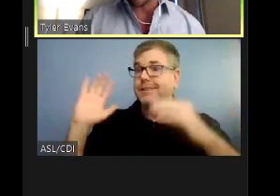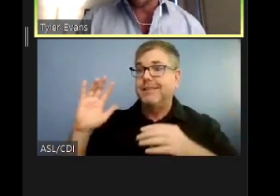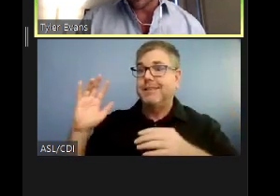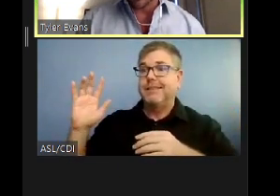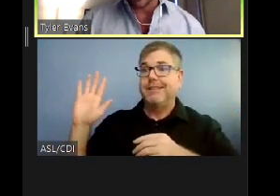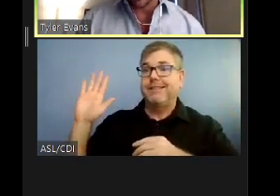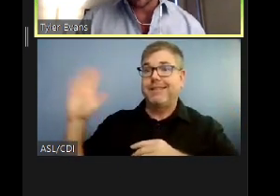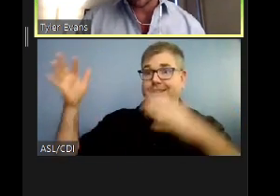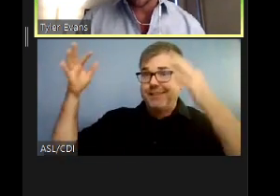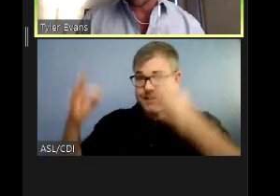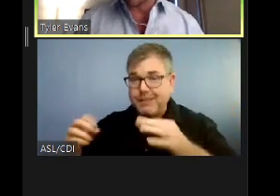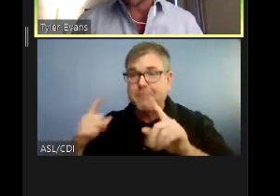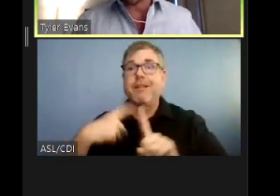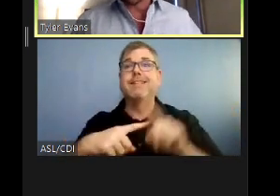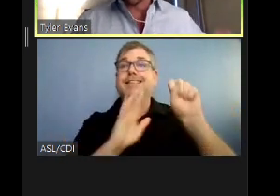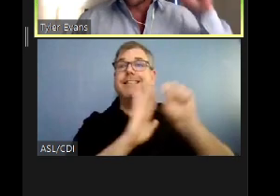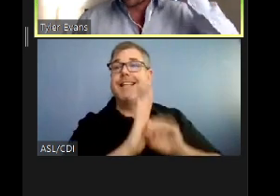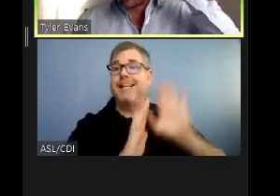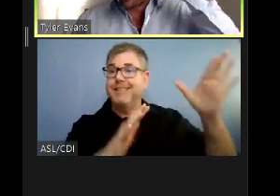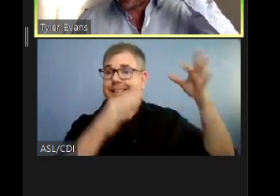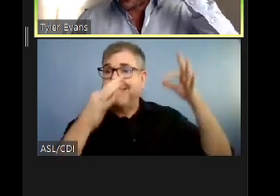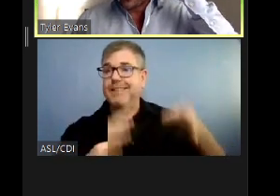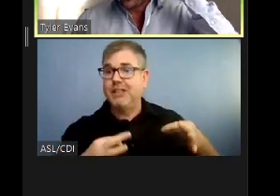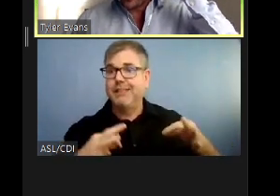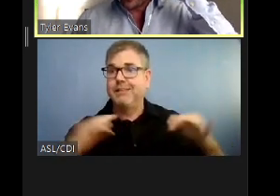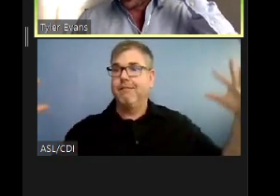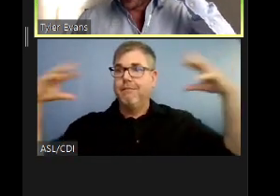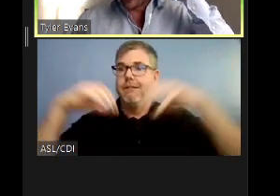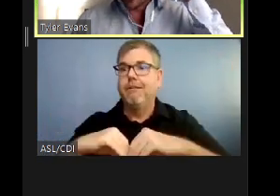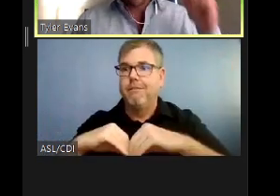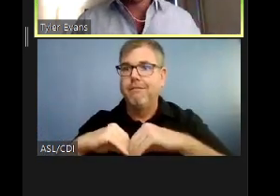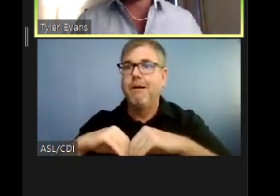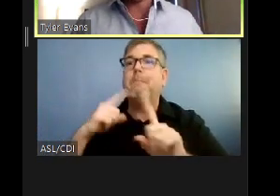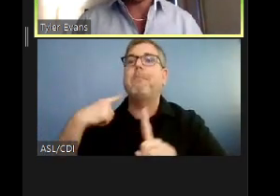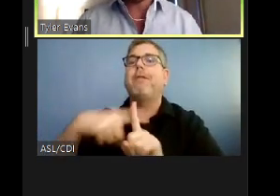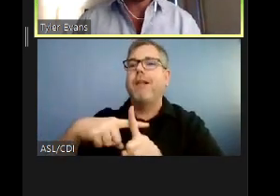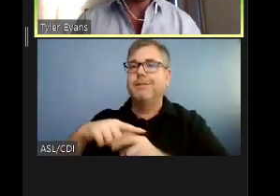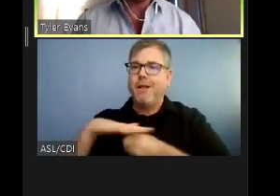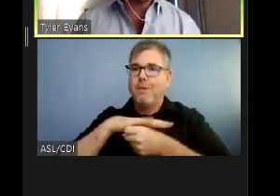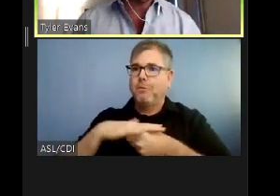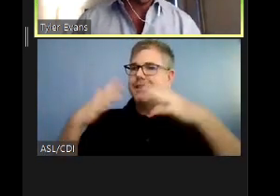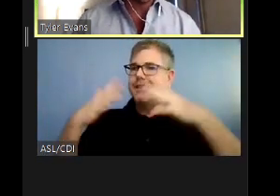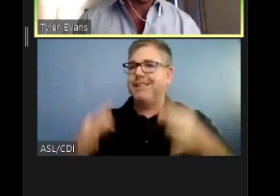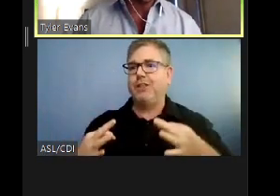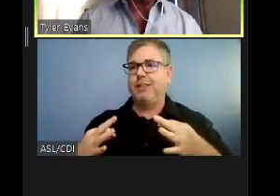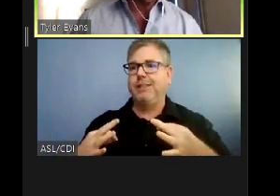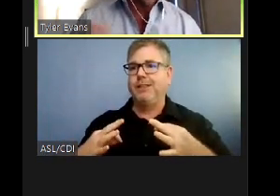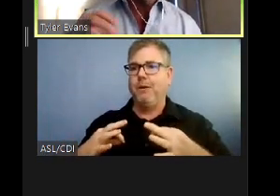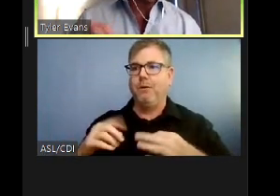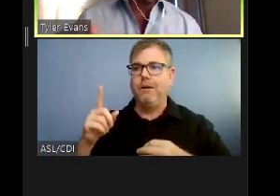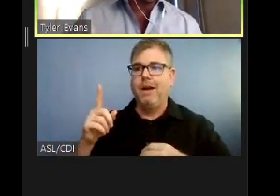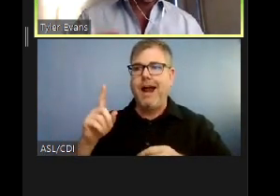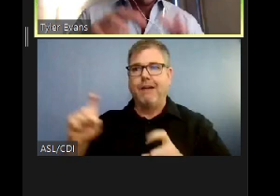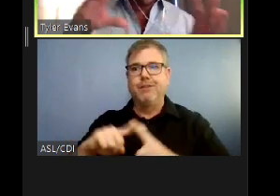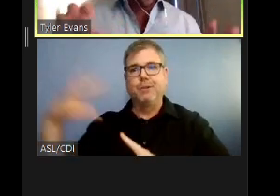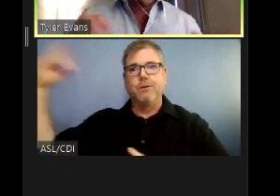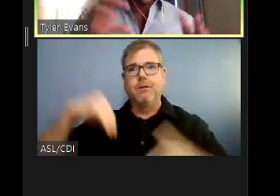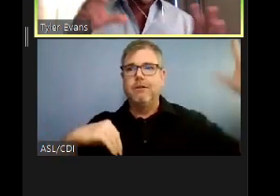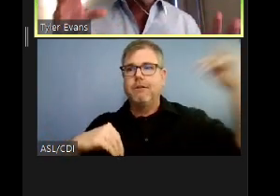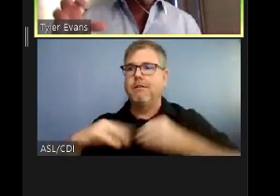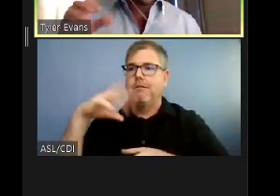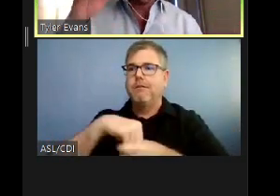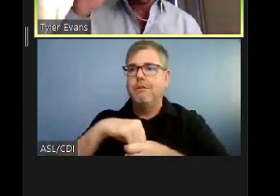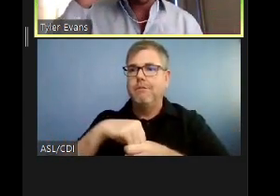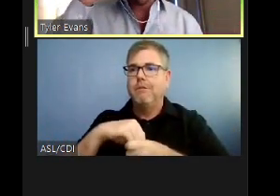just being the messenger. We're the sort of the delivery folks, and while we're on a local level, we're sort of coordinating